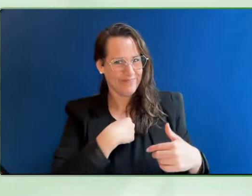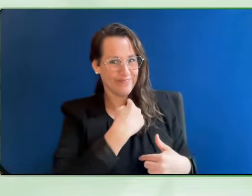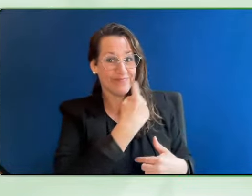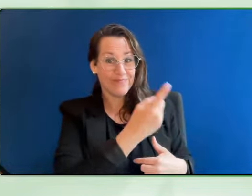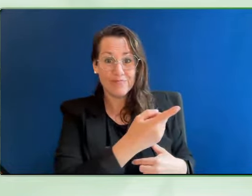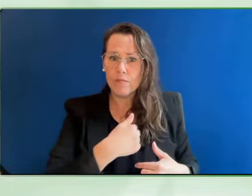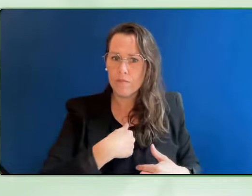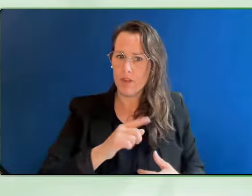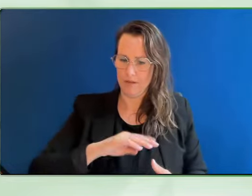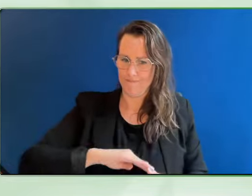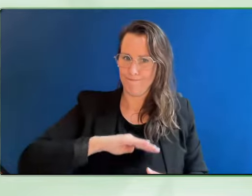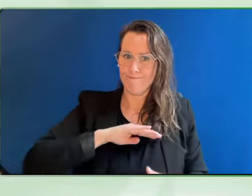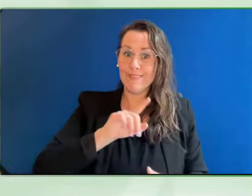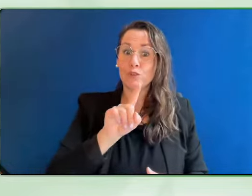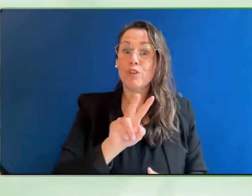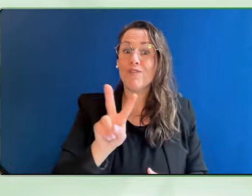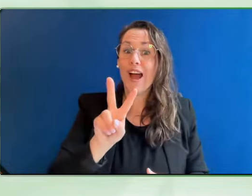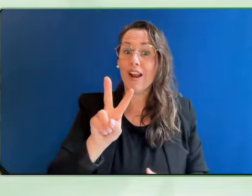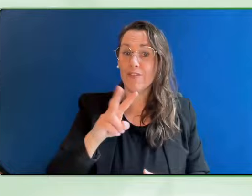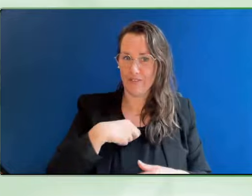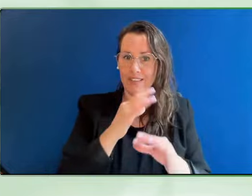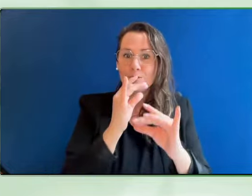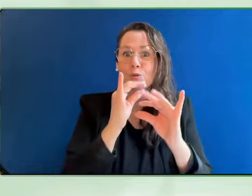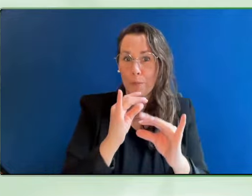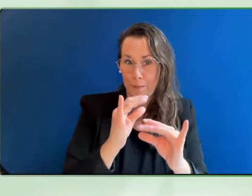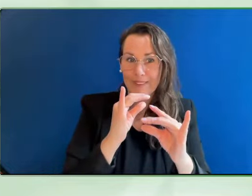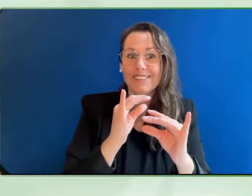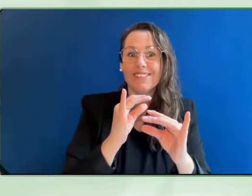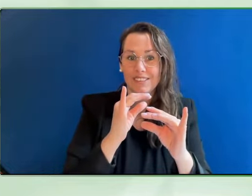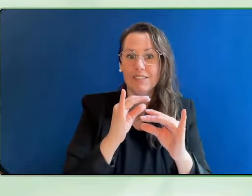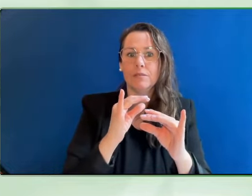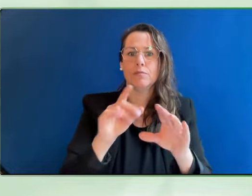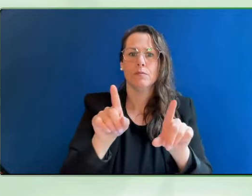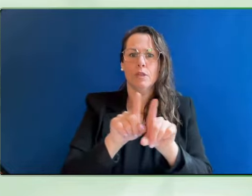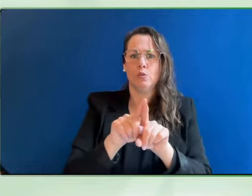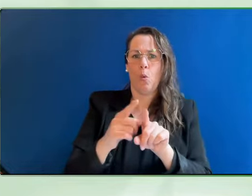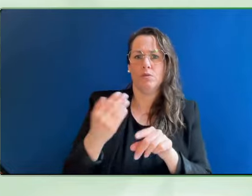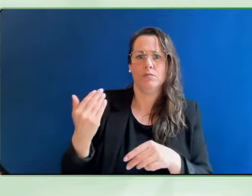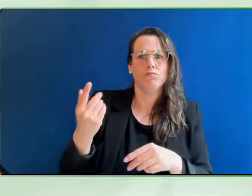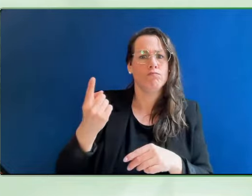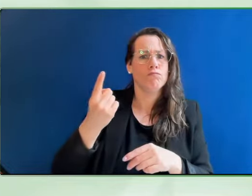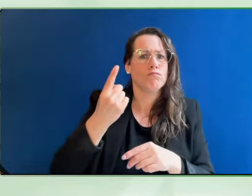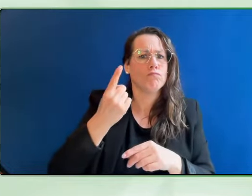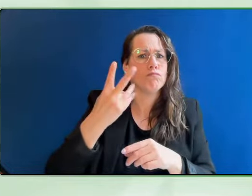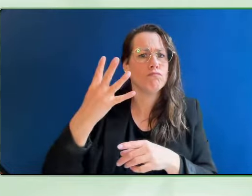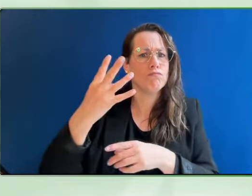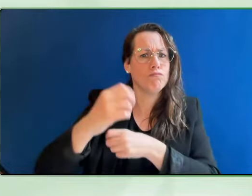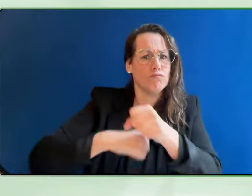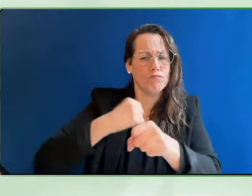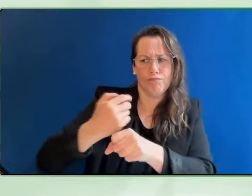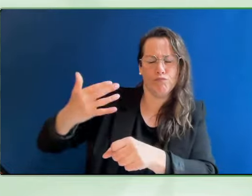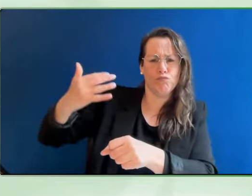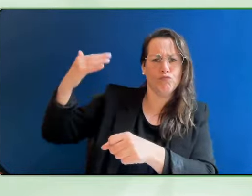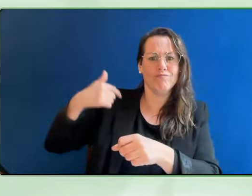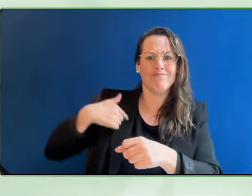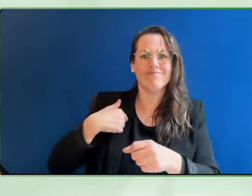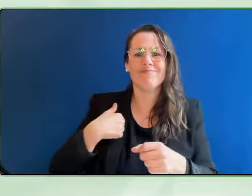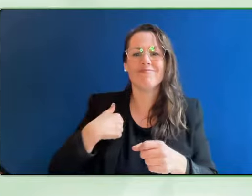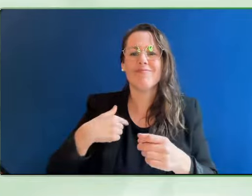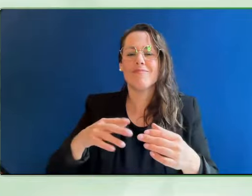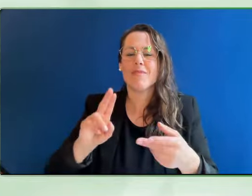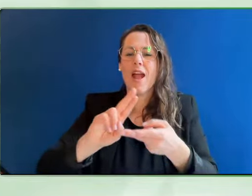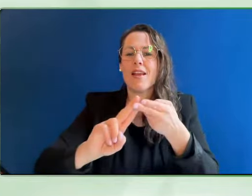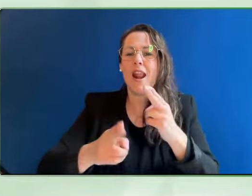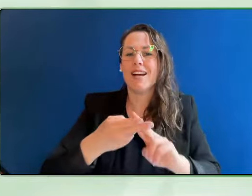left hand. And trumpet seemed to be a good choice because there is only 3 valves on the trumpet, and most of the brass instruments have only